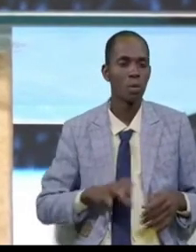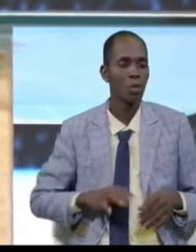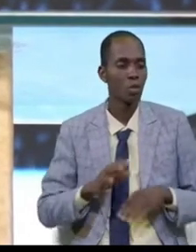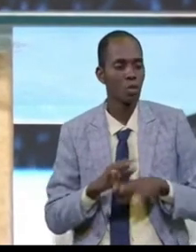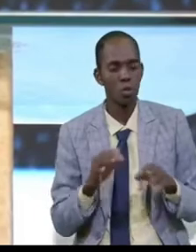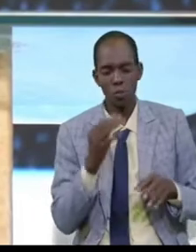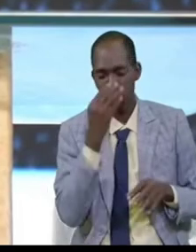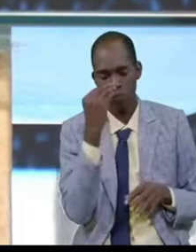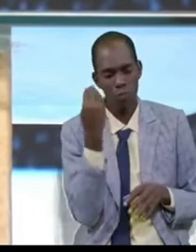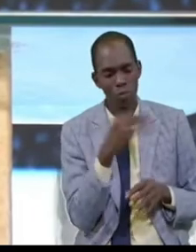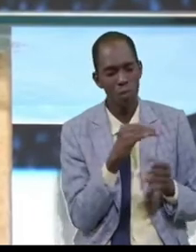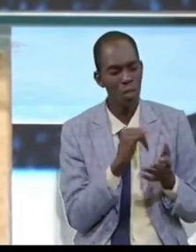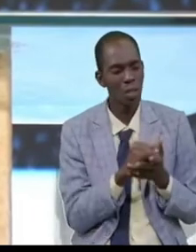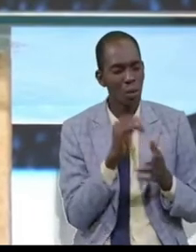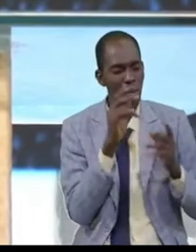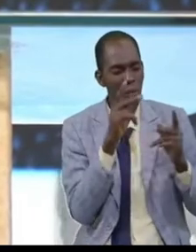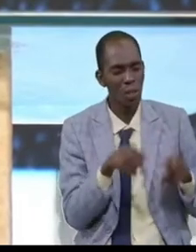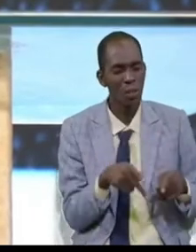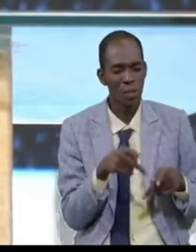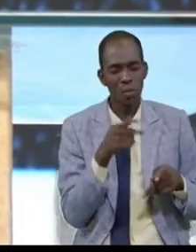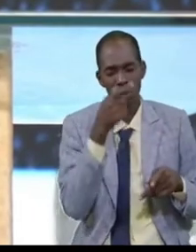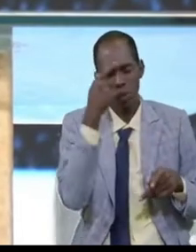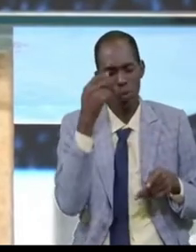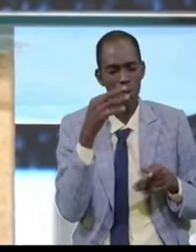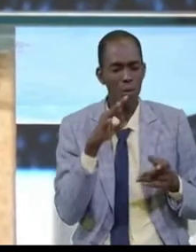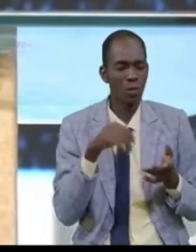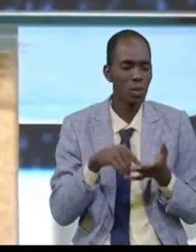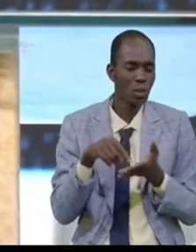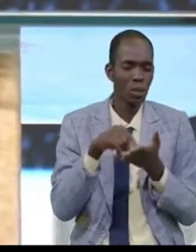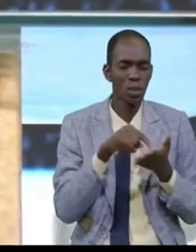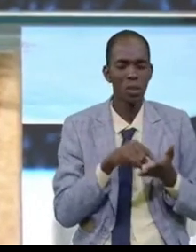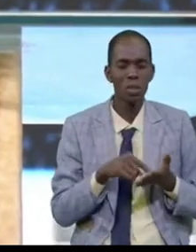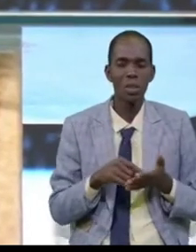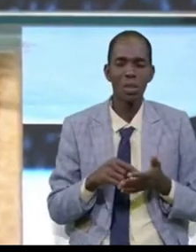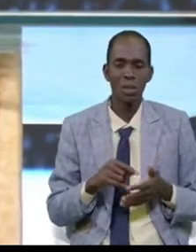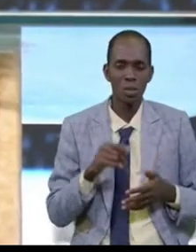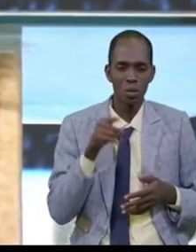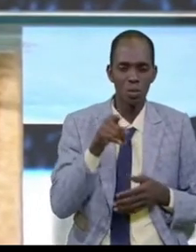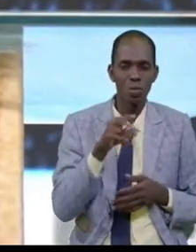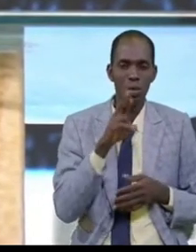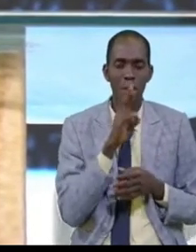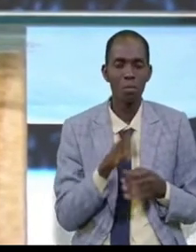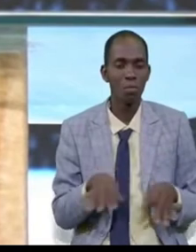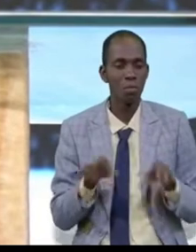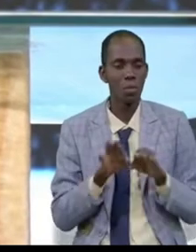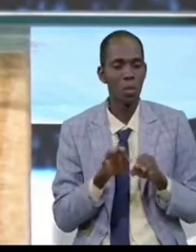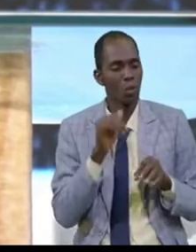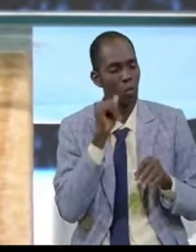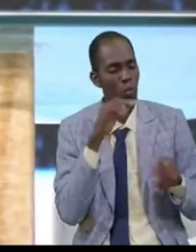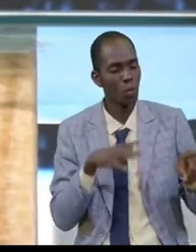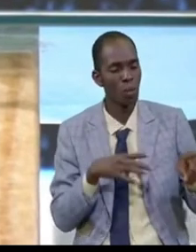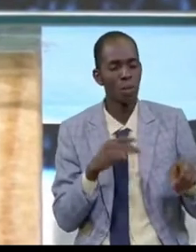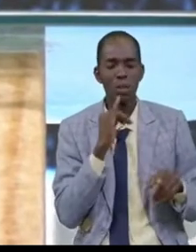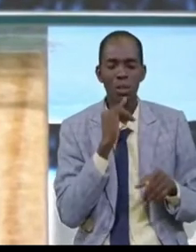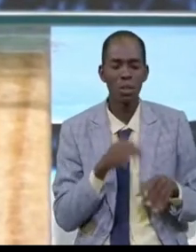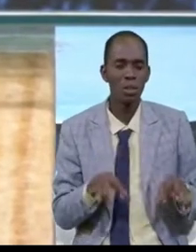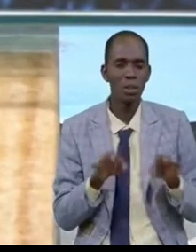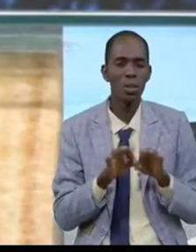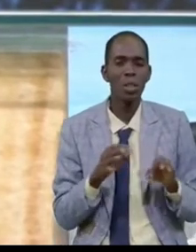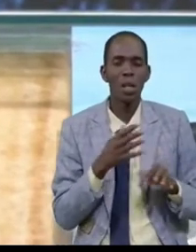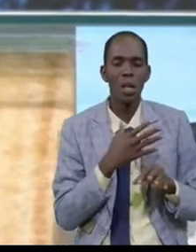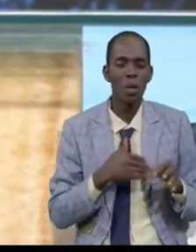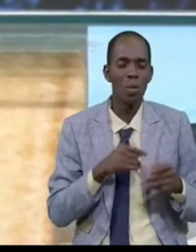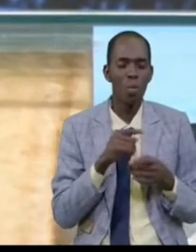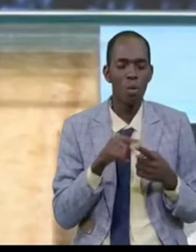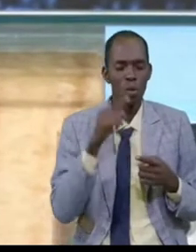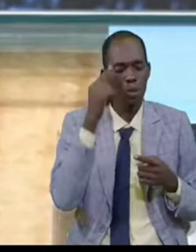away because of this. He is necessary and she is necessary. And when we think of all the members of the body